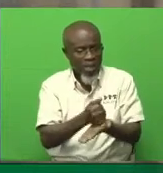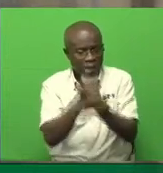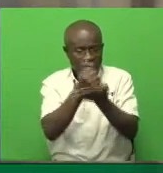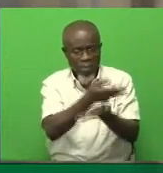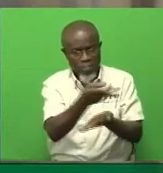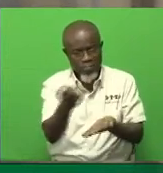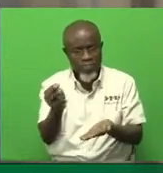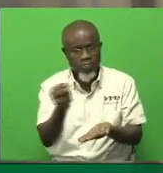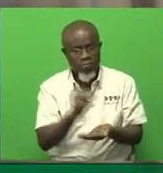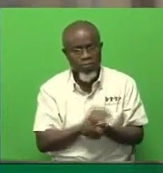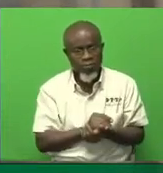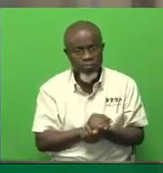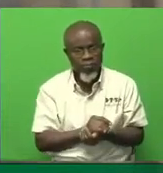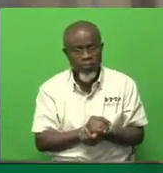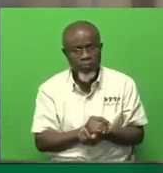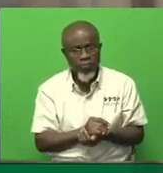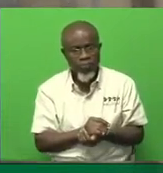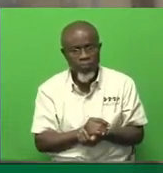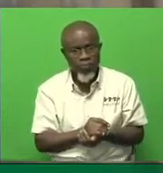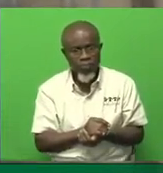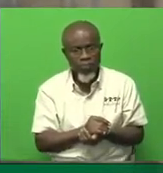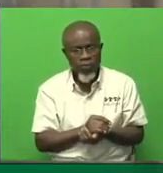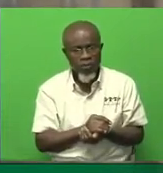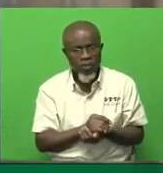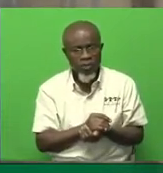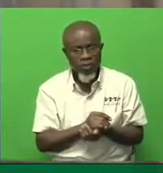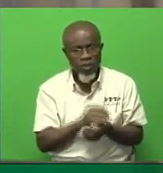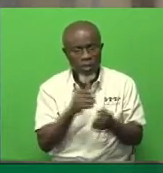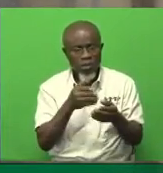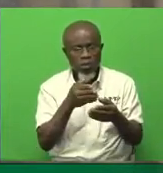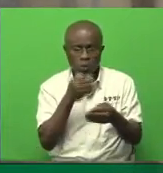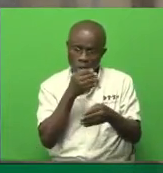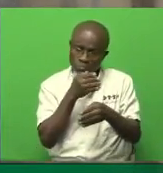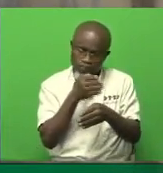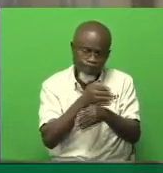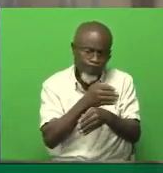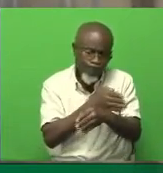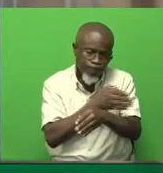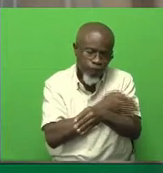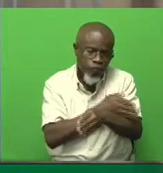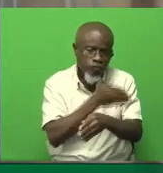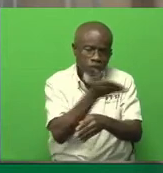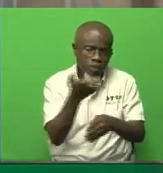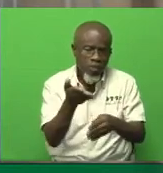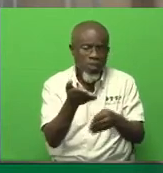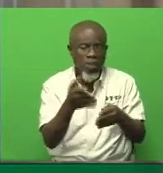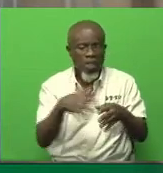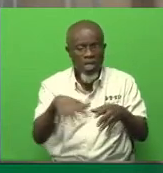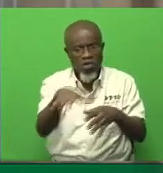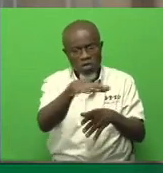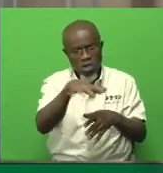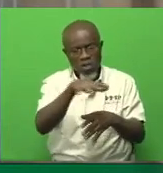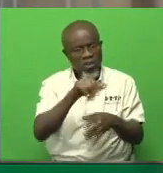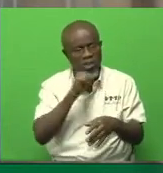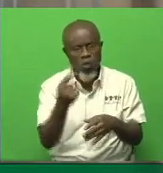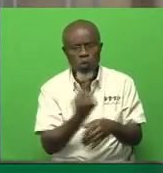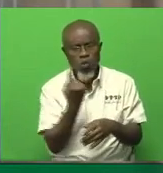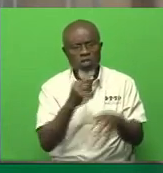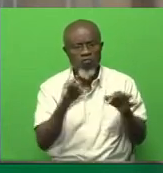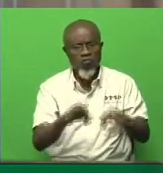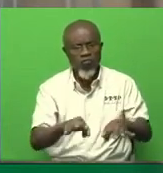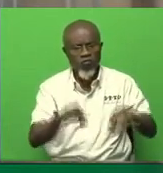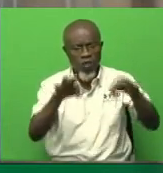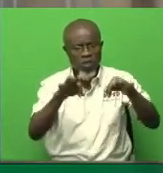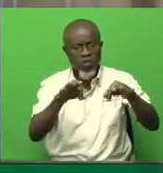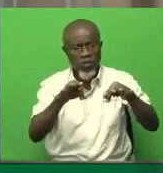that this government will take any of that to spend to improve their condition but it's not just flooding my own speaker it's not just flooding because while we